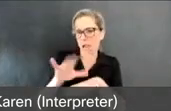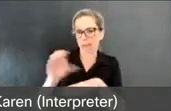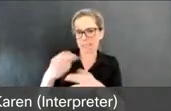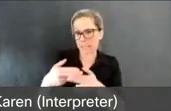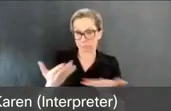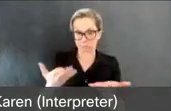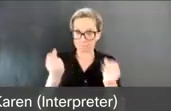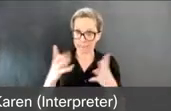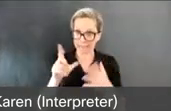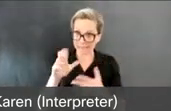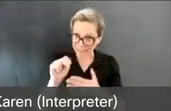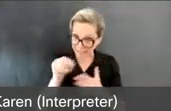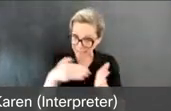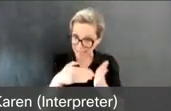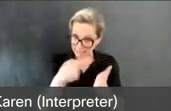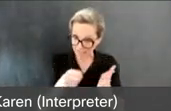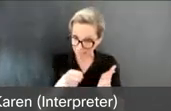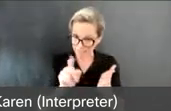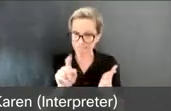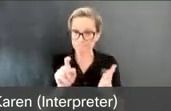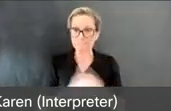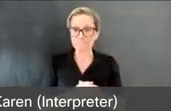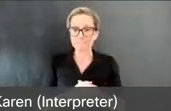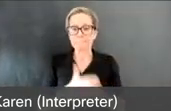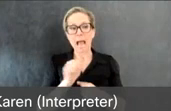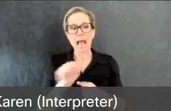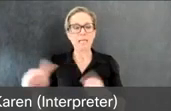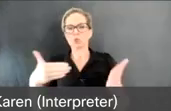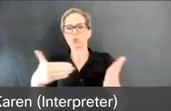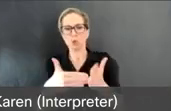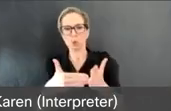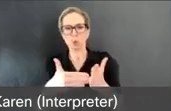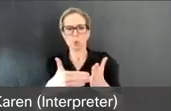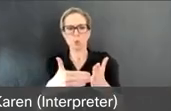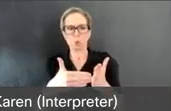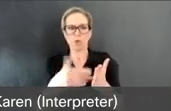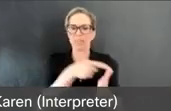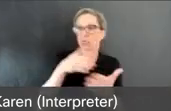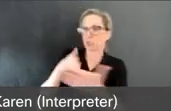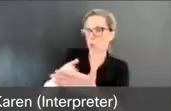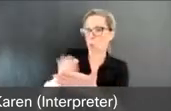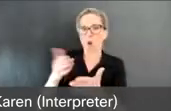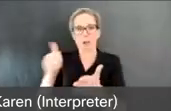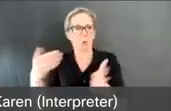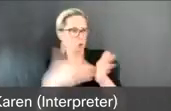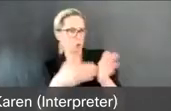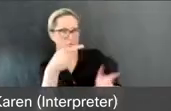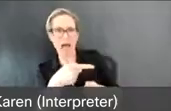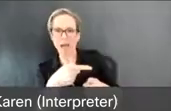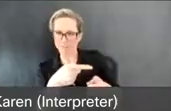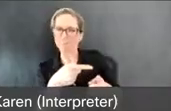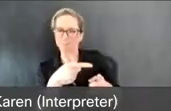liens against them? Do they have any lawsuits by or against them? You also want to make sure, and I didn't add